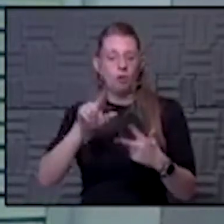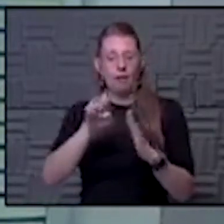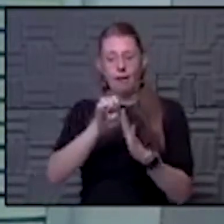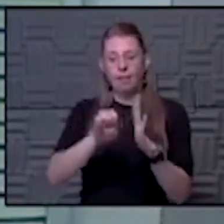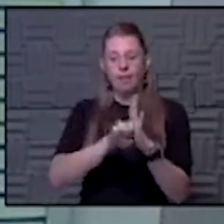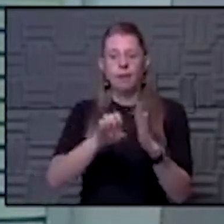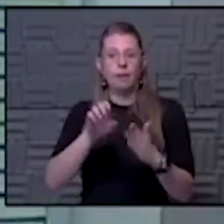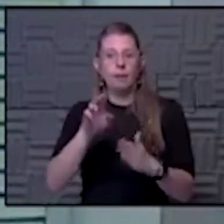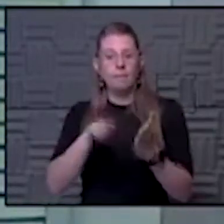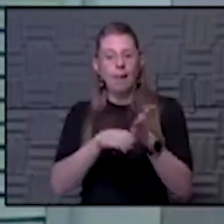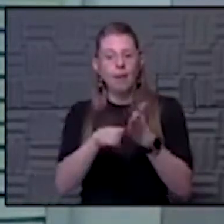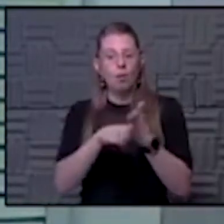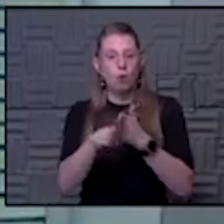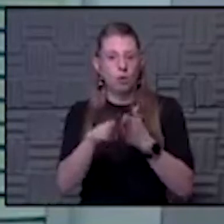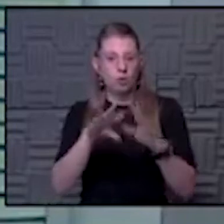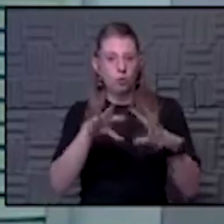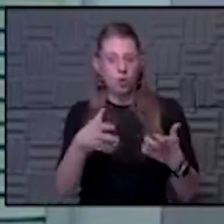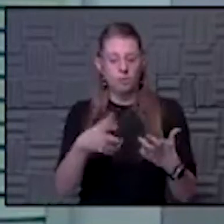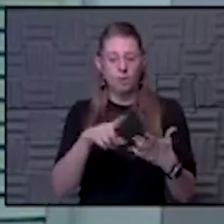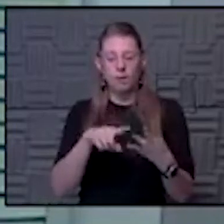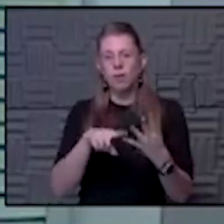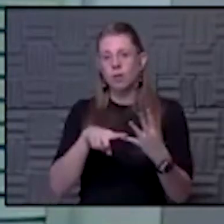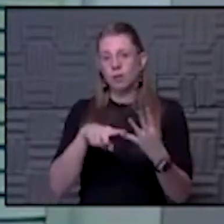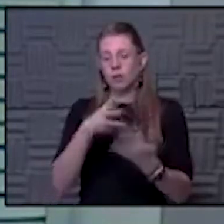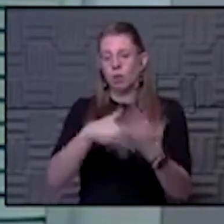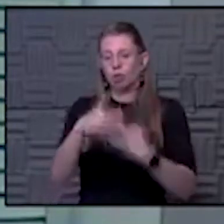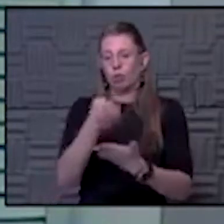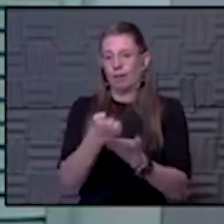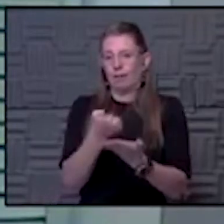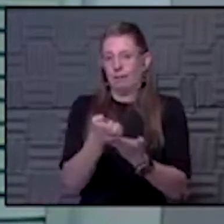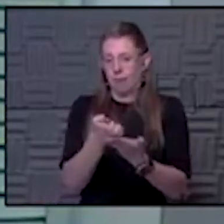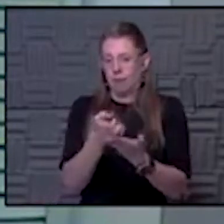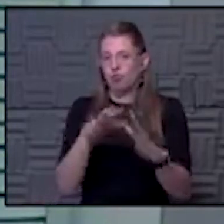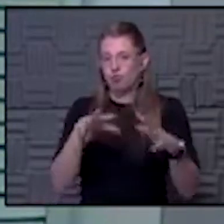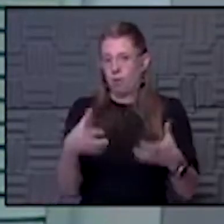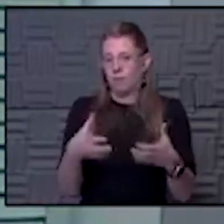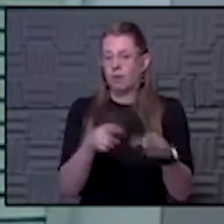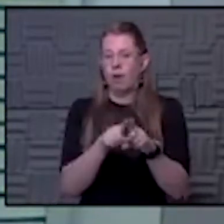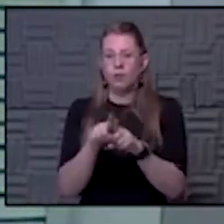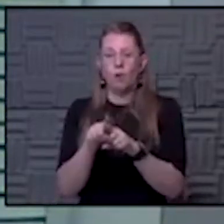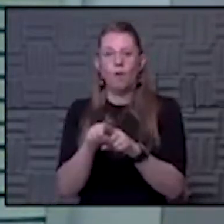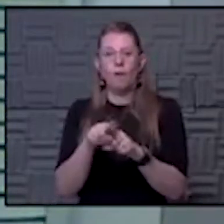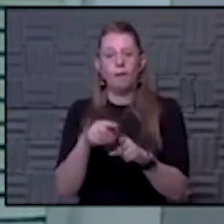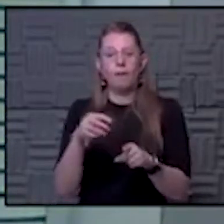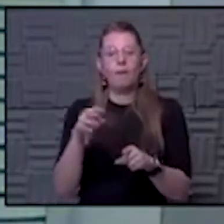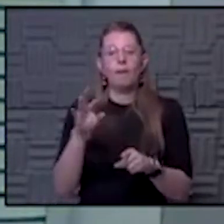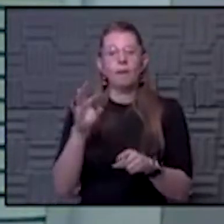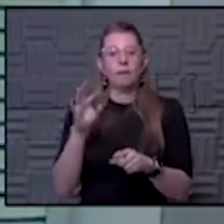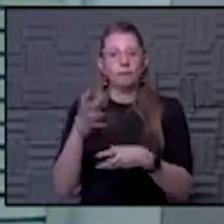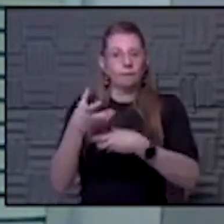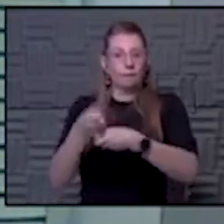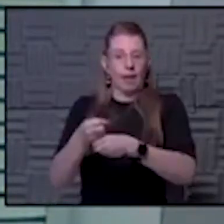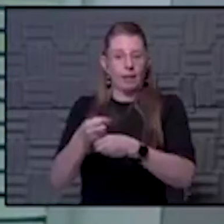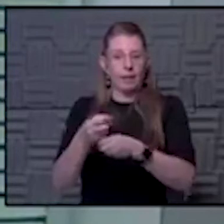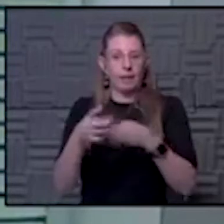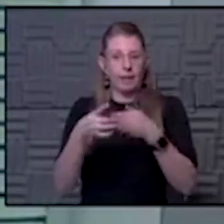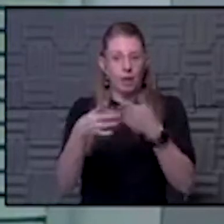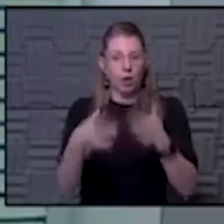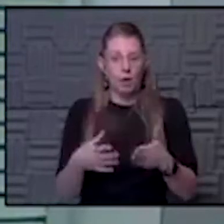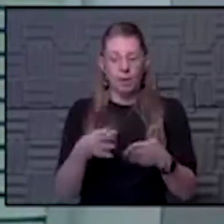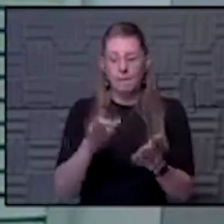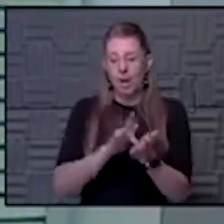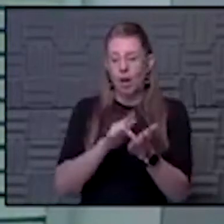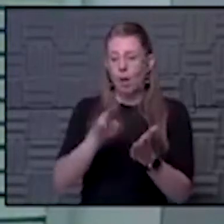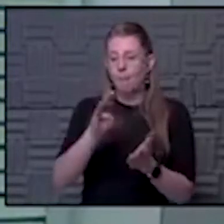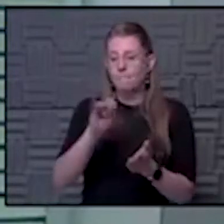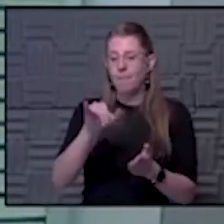so different socioeconomic groups, and then beyond that, by faith leaders, medical bioethicists,